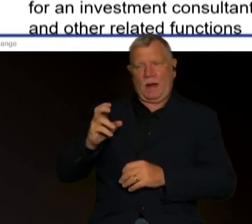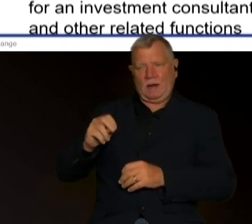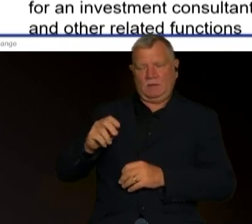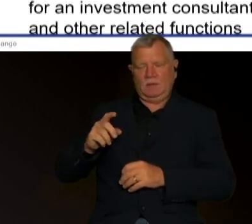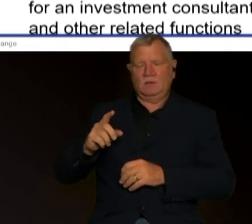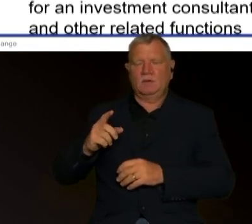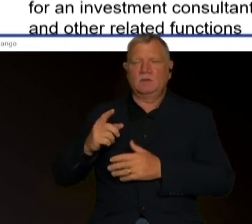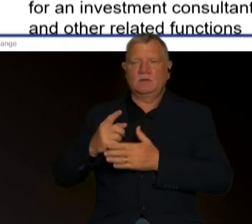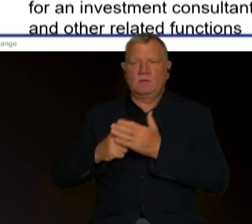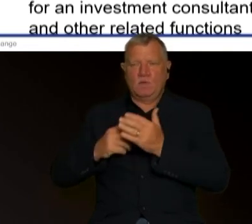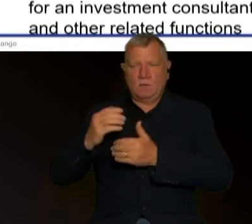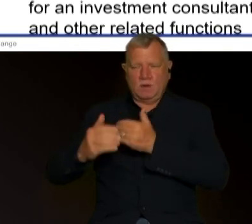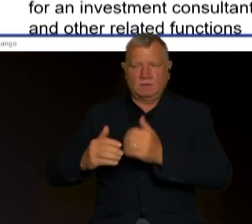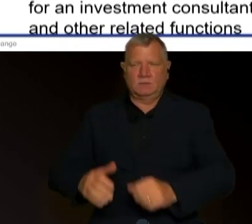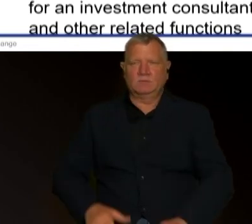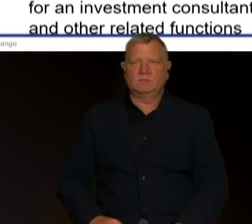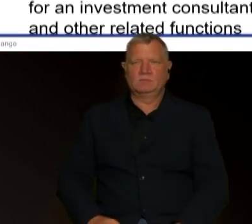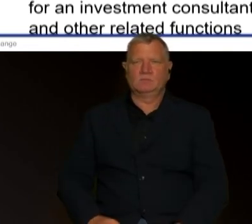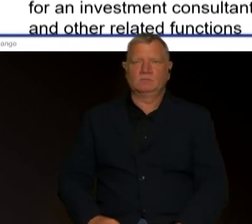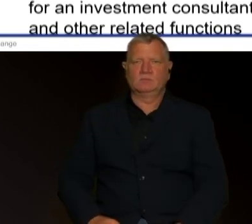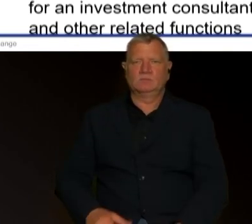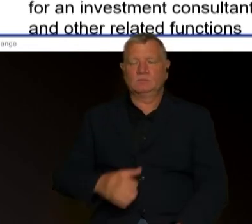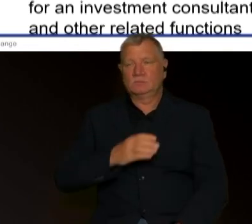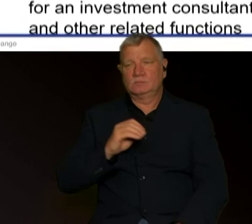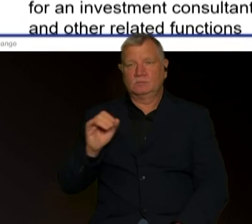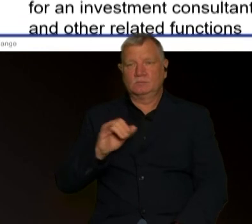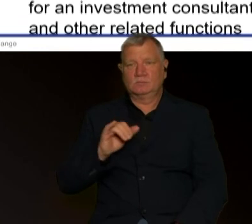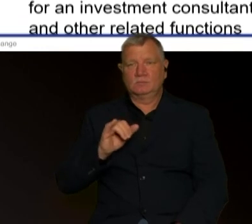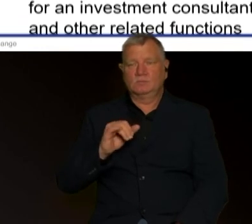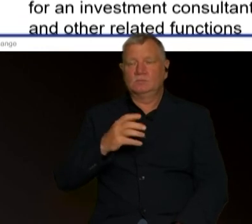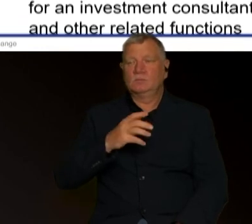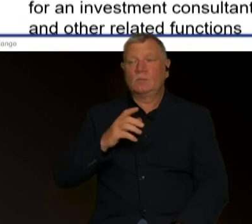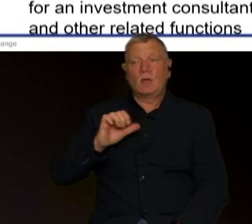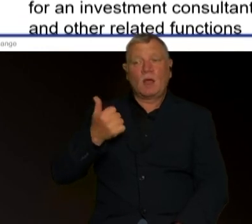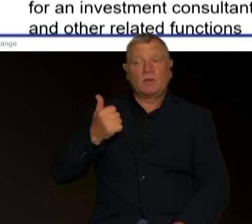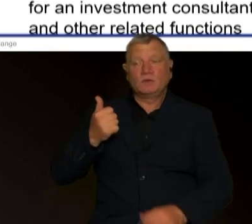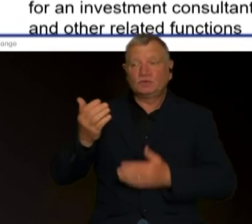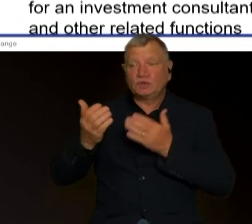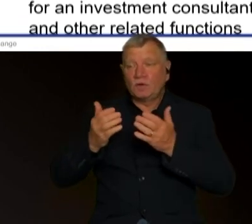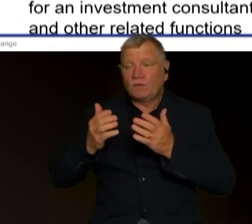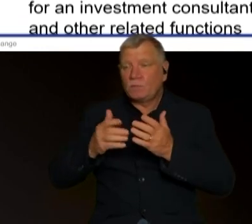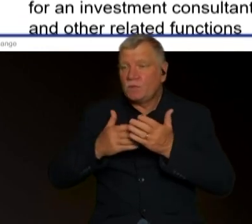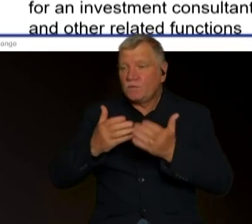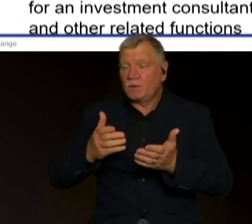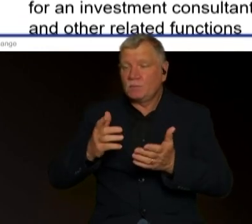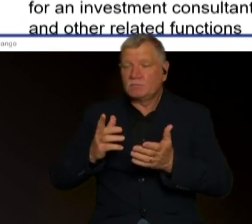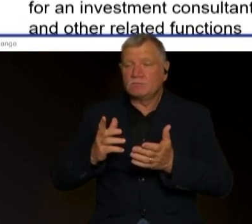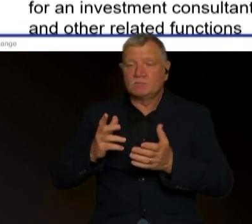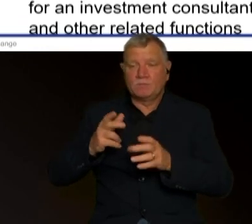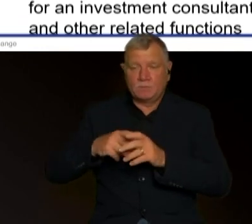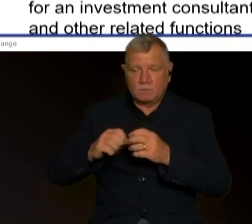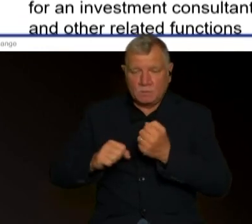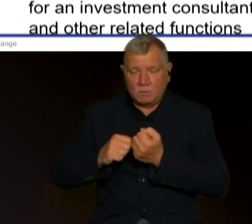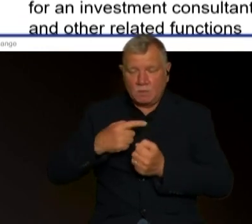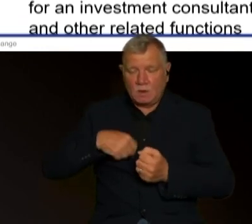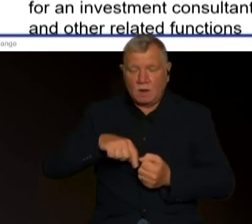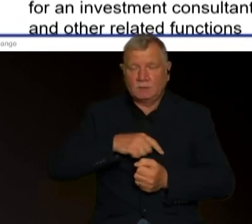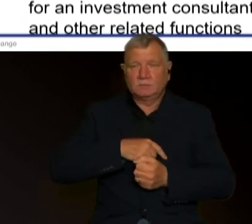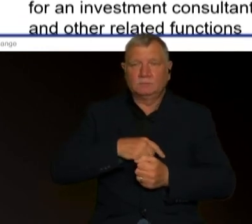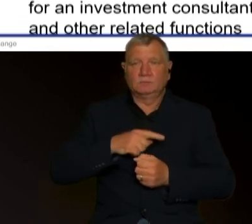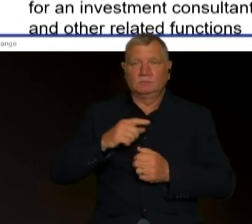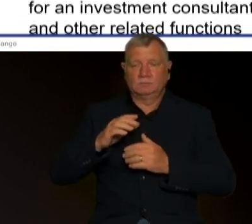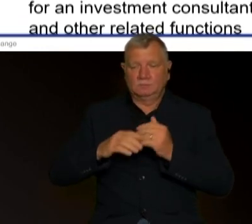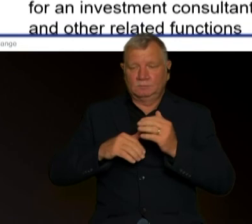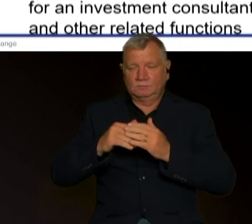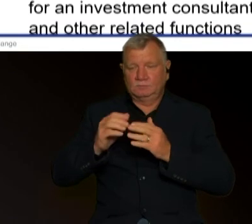of adjustment process. Also, various service providers, such as legal counsel, have been engaged to support us as we continue to build